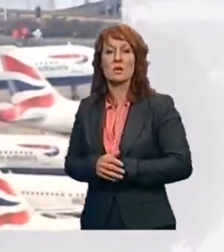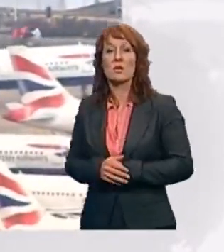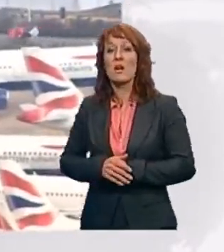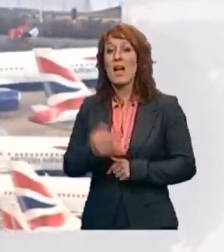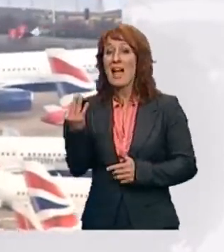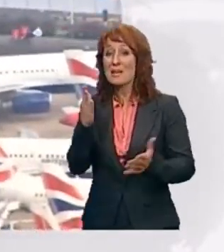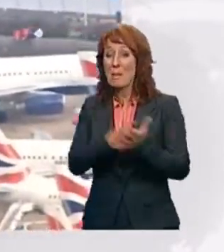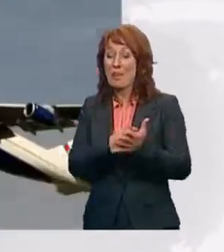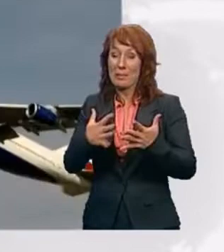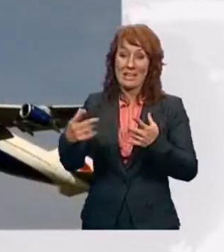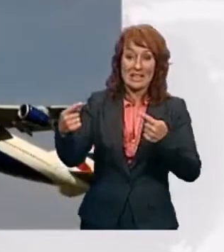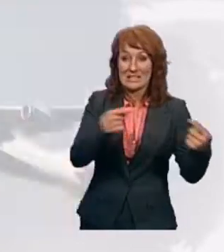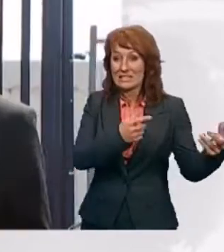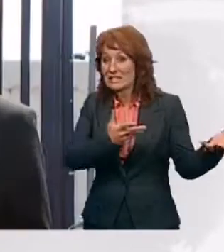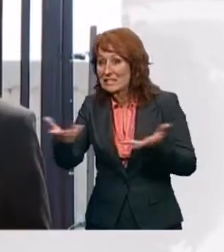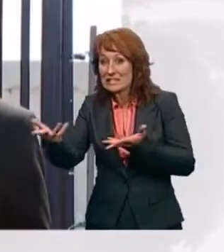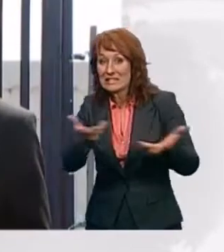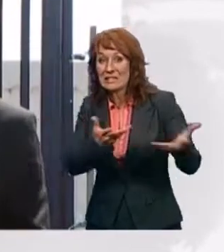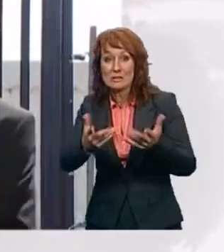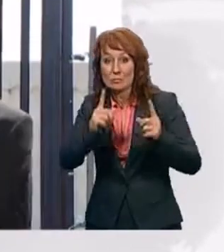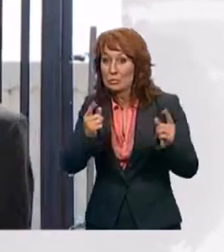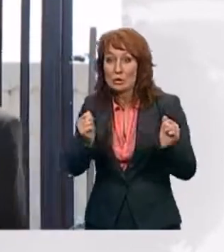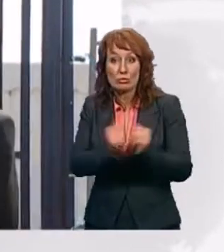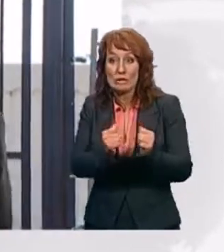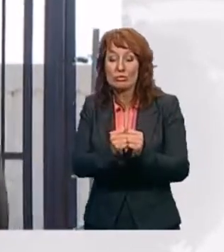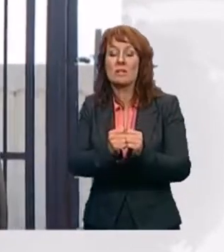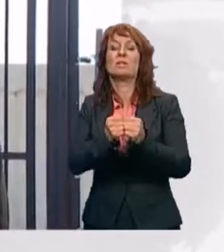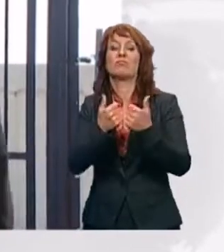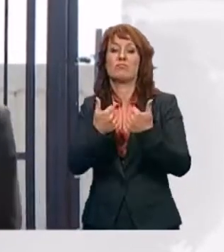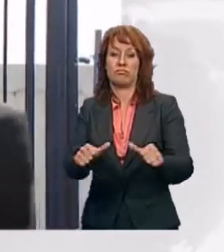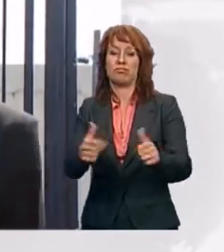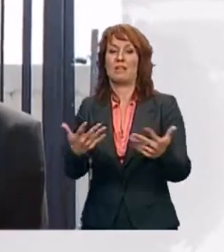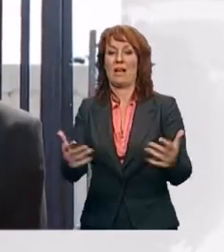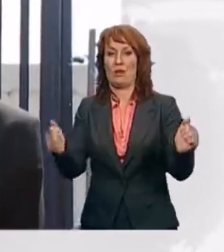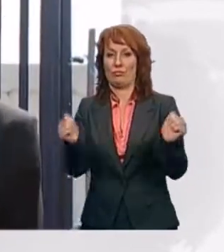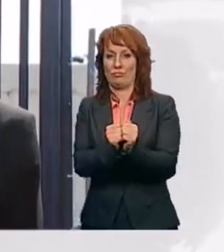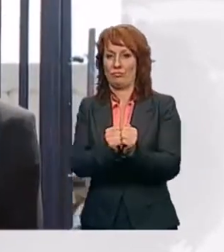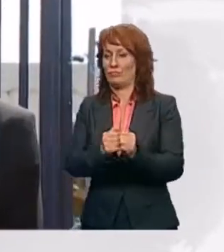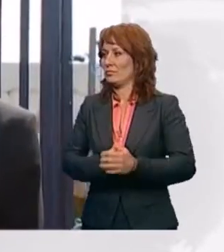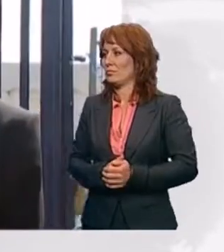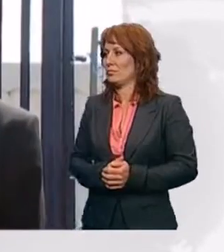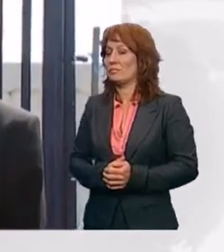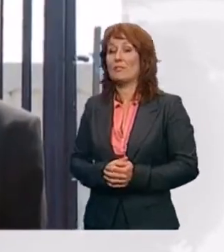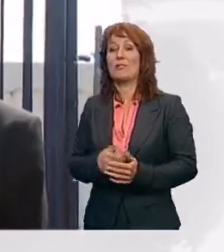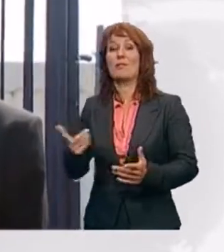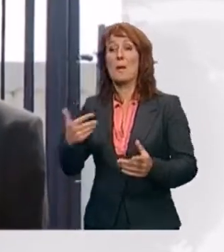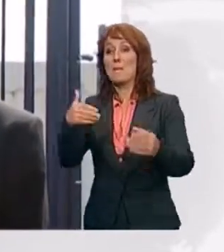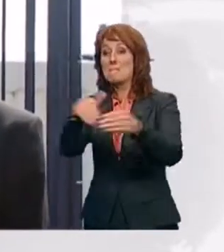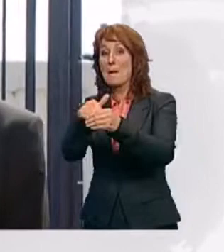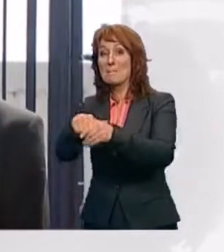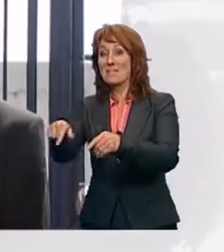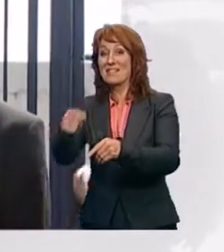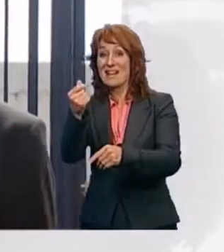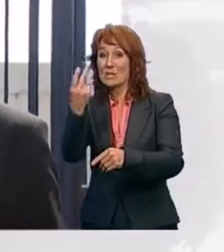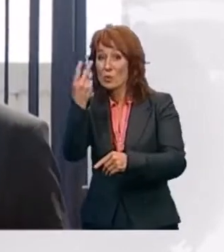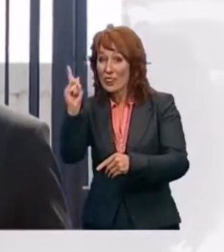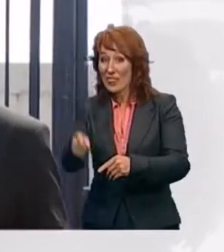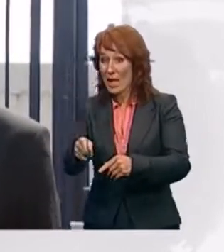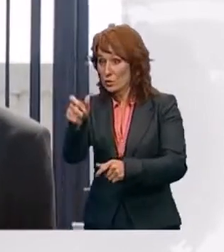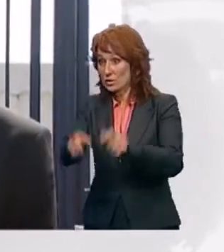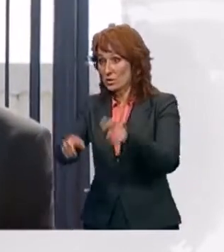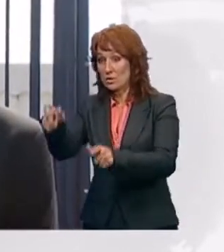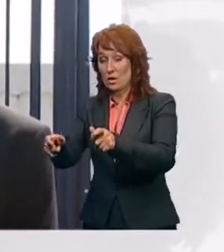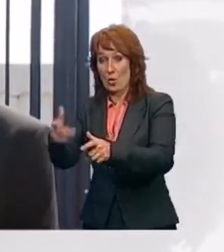18 months of disputes. As you know, we've been meeting our members today. There's nearly 2,000 of them in there in order